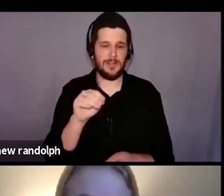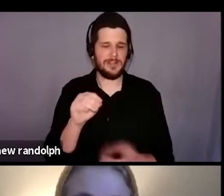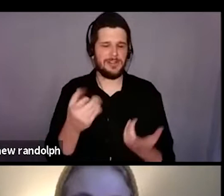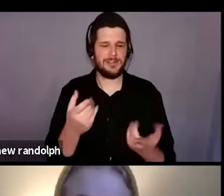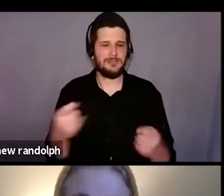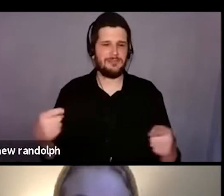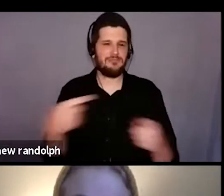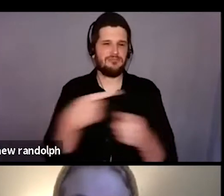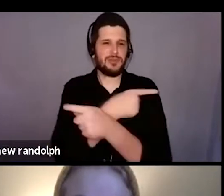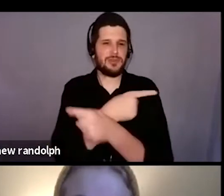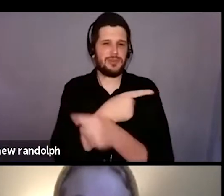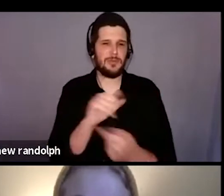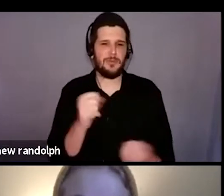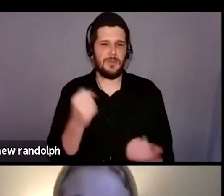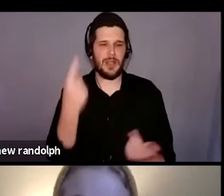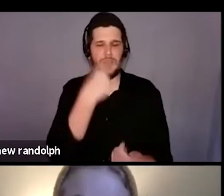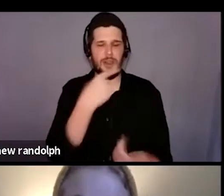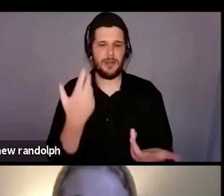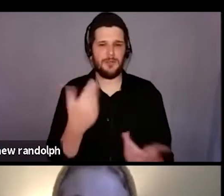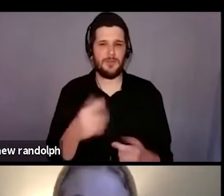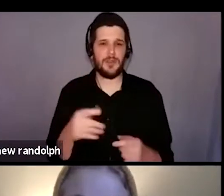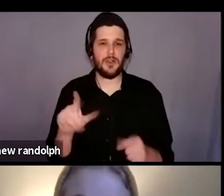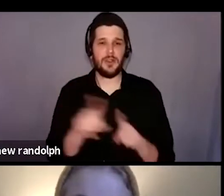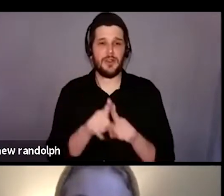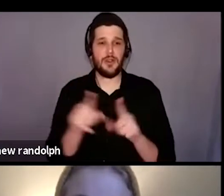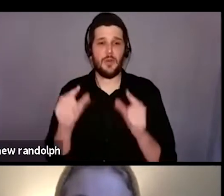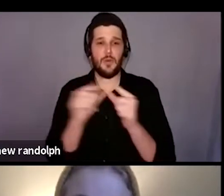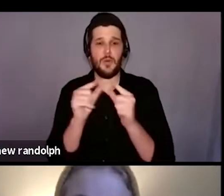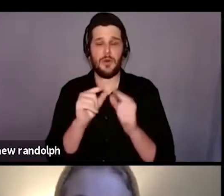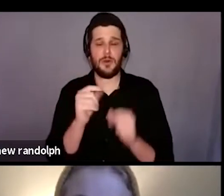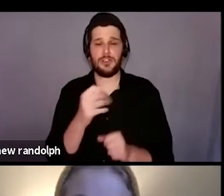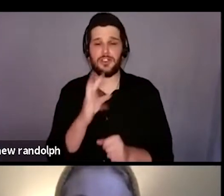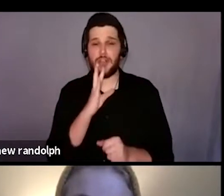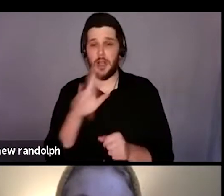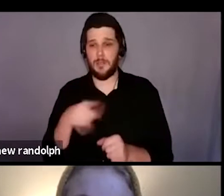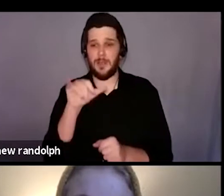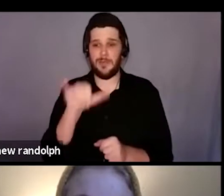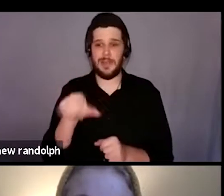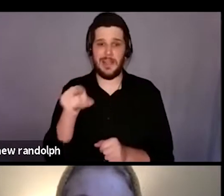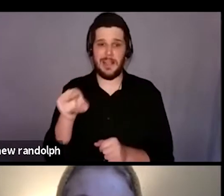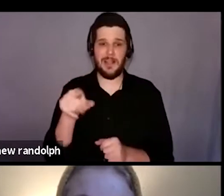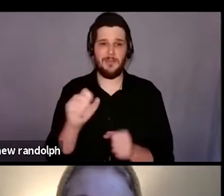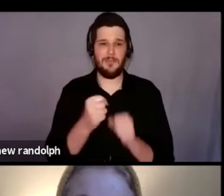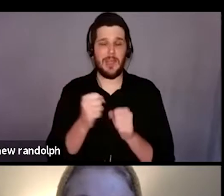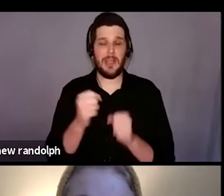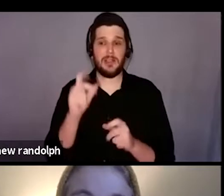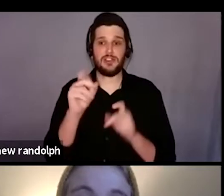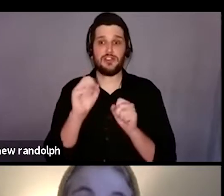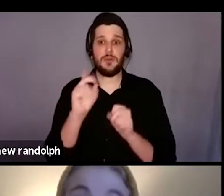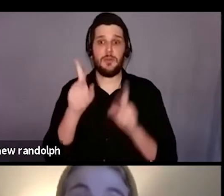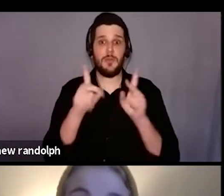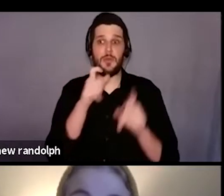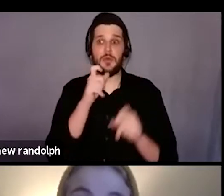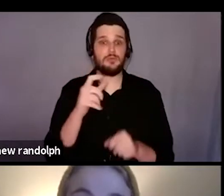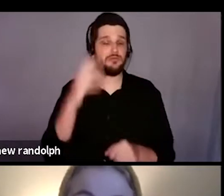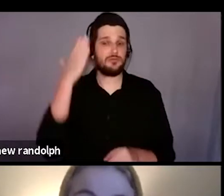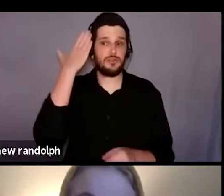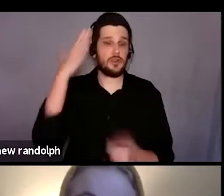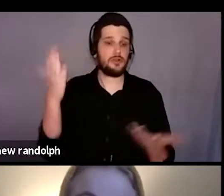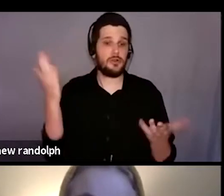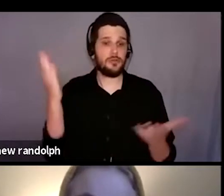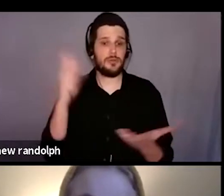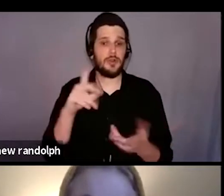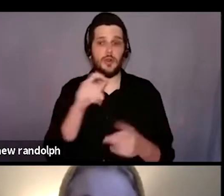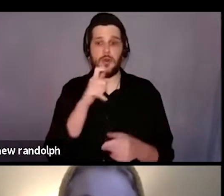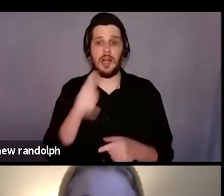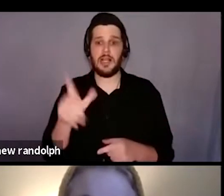And it's also like the wording that they use to talk about that makes it so people who aren't aware, like people who aren't disabled and